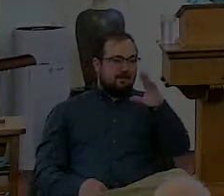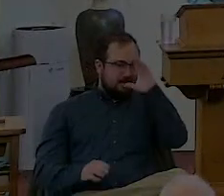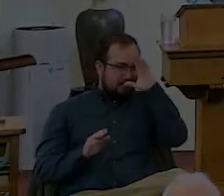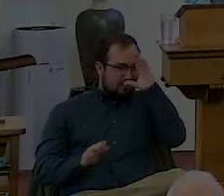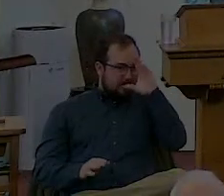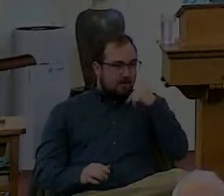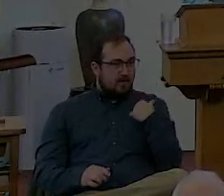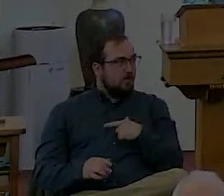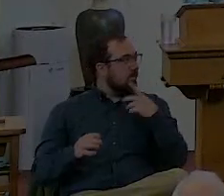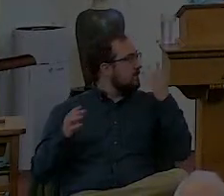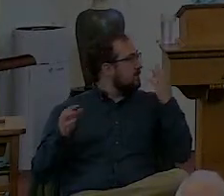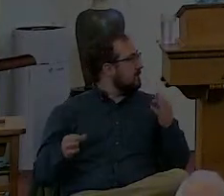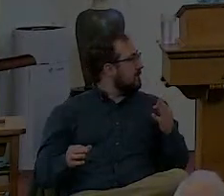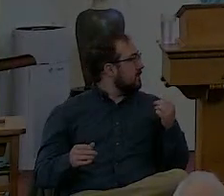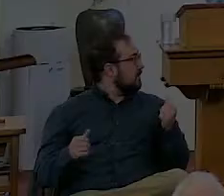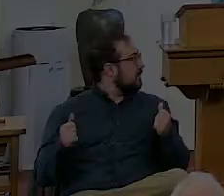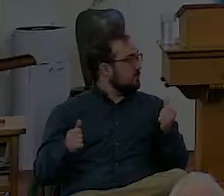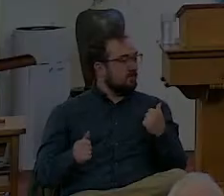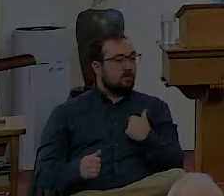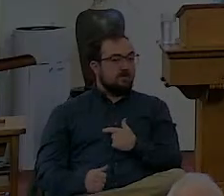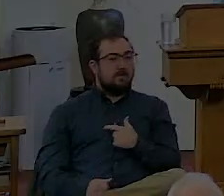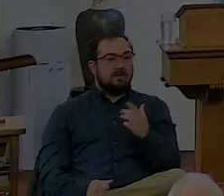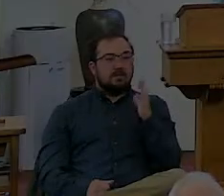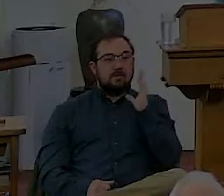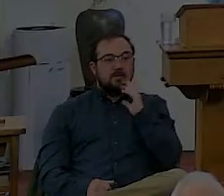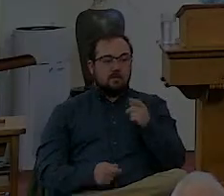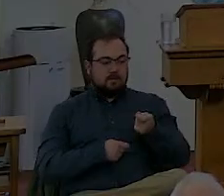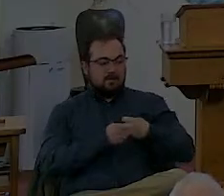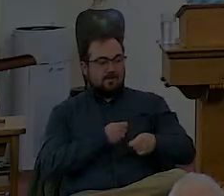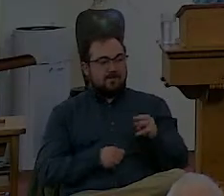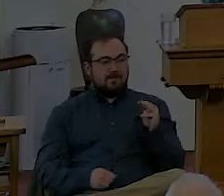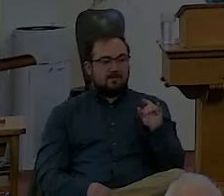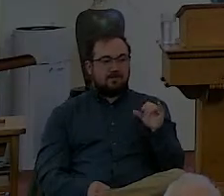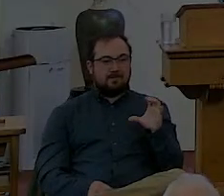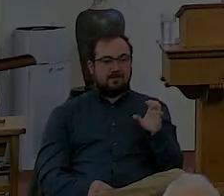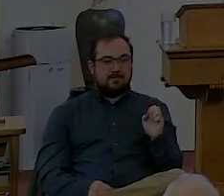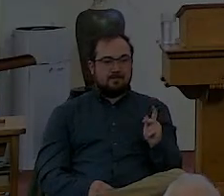We're deciding which one of us is going to use which mic.